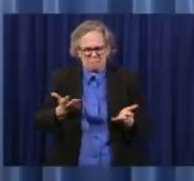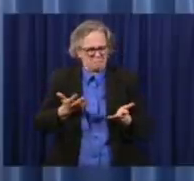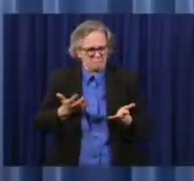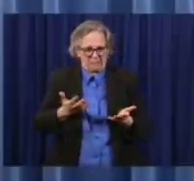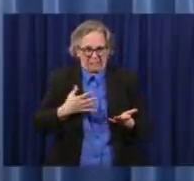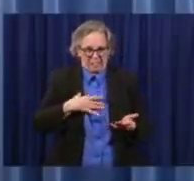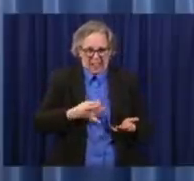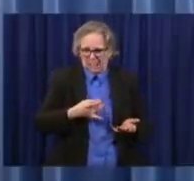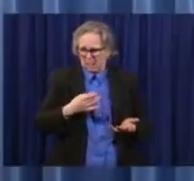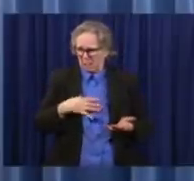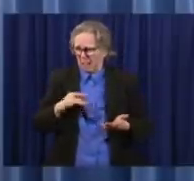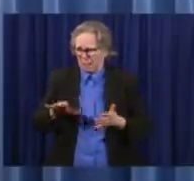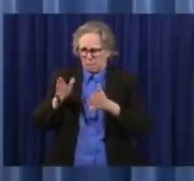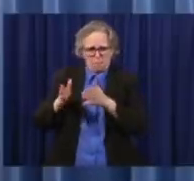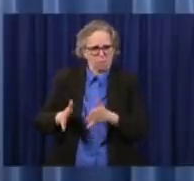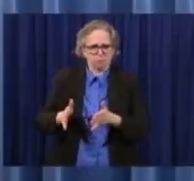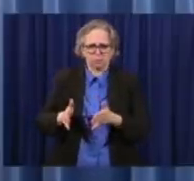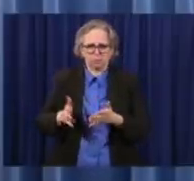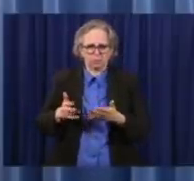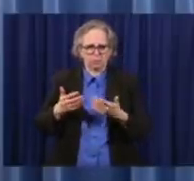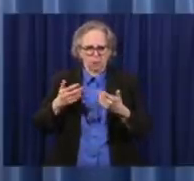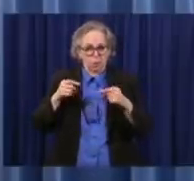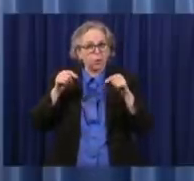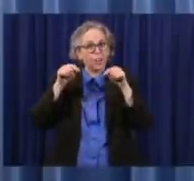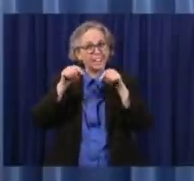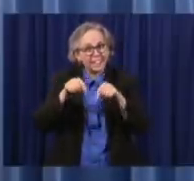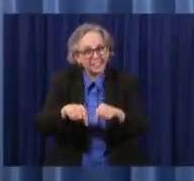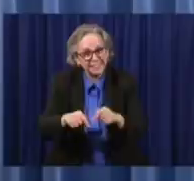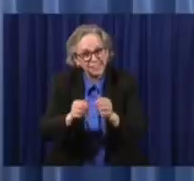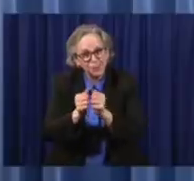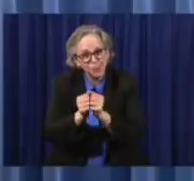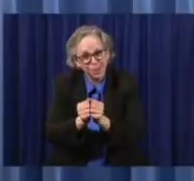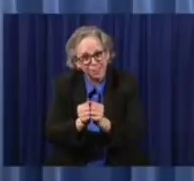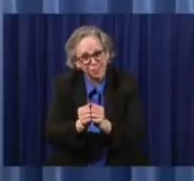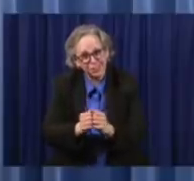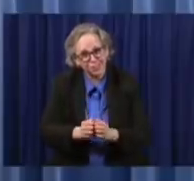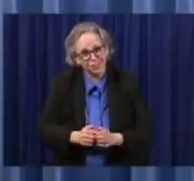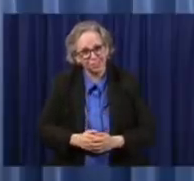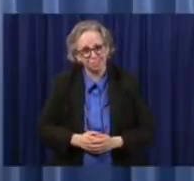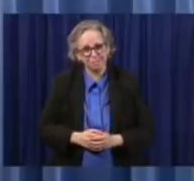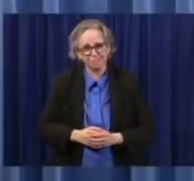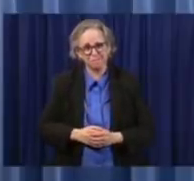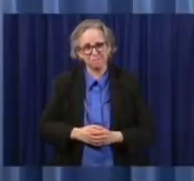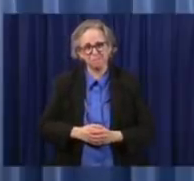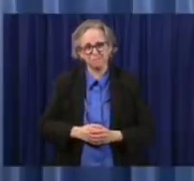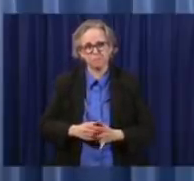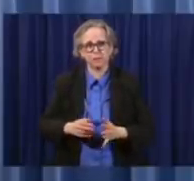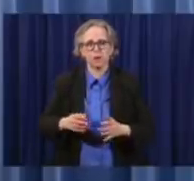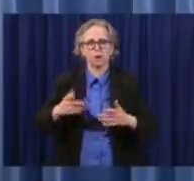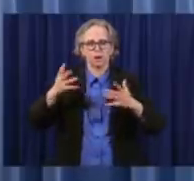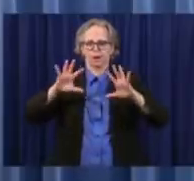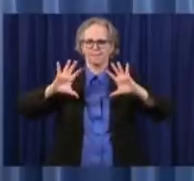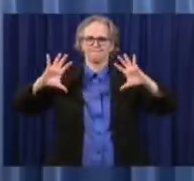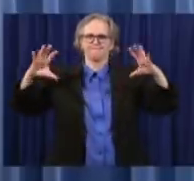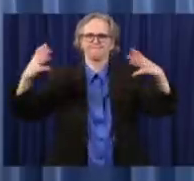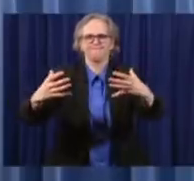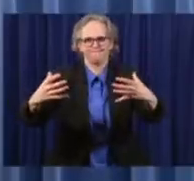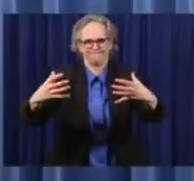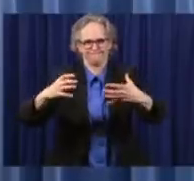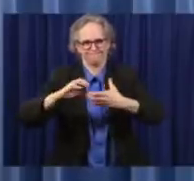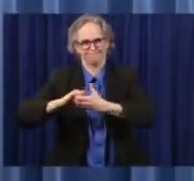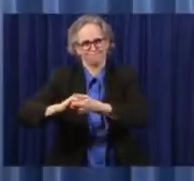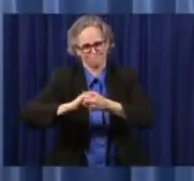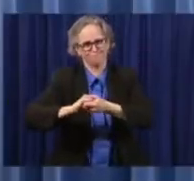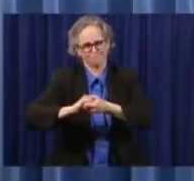this together. And our collective actions matter a great deal. And I don't have any doubt that